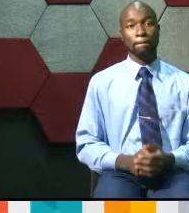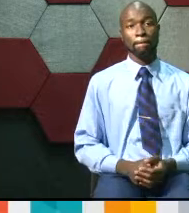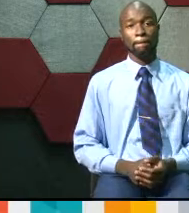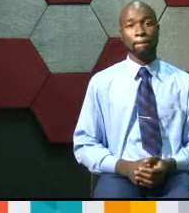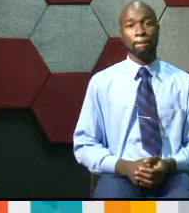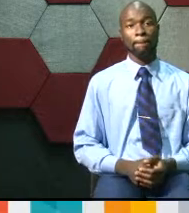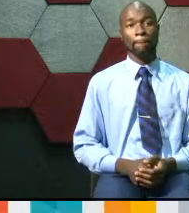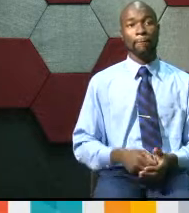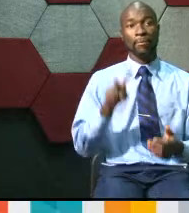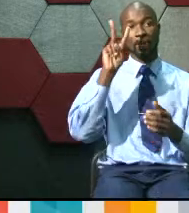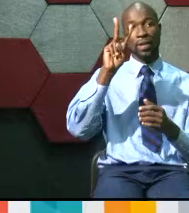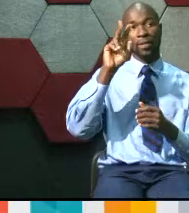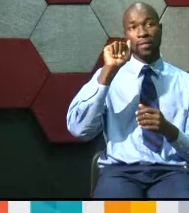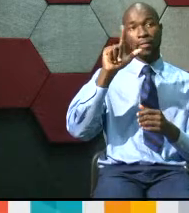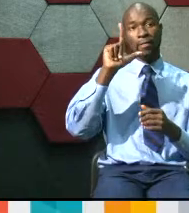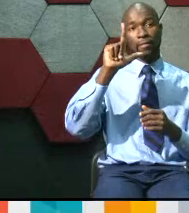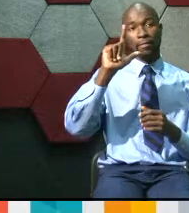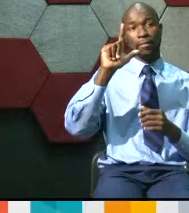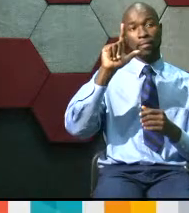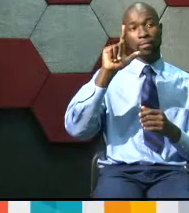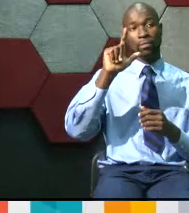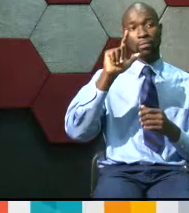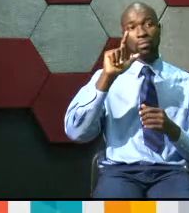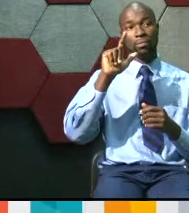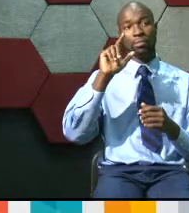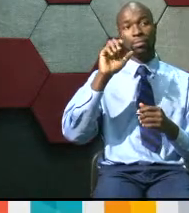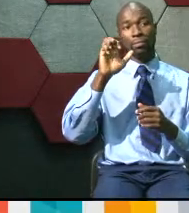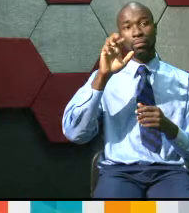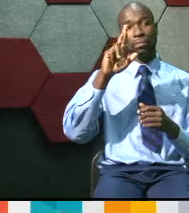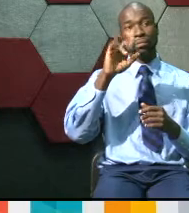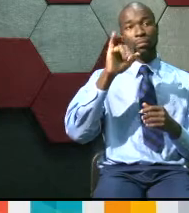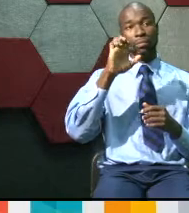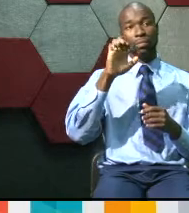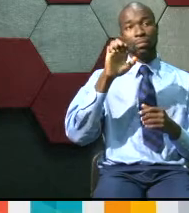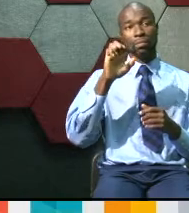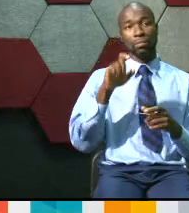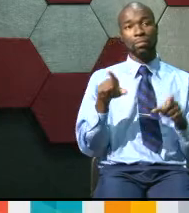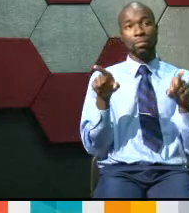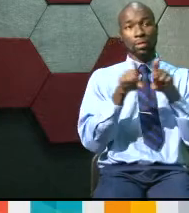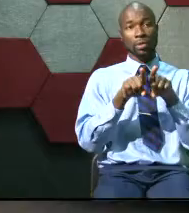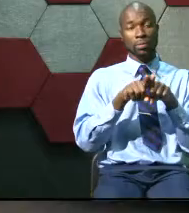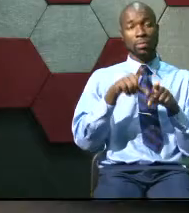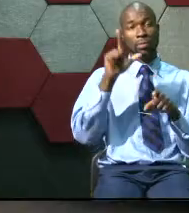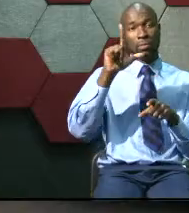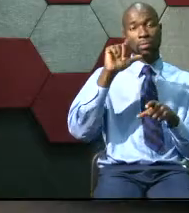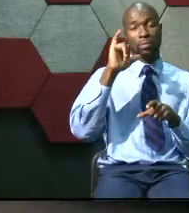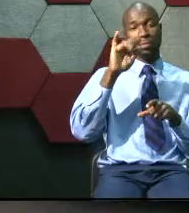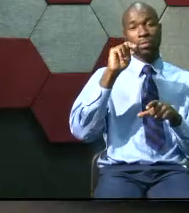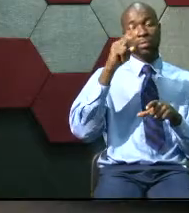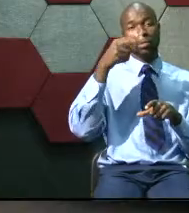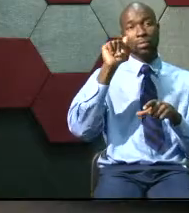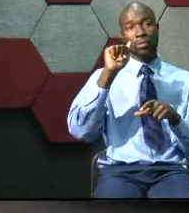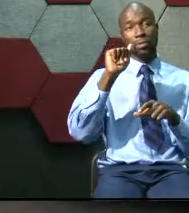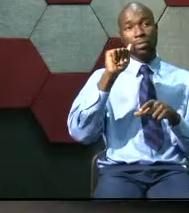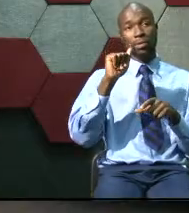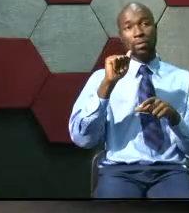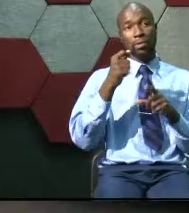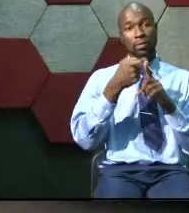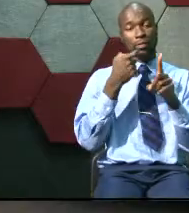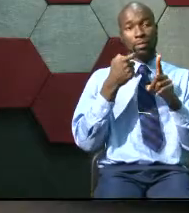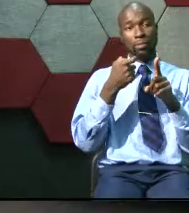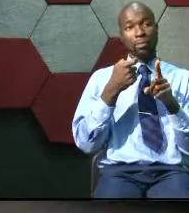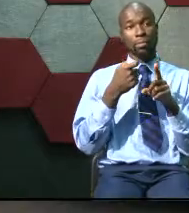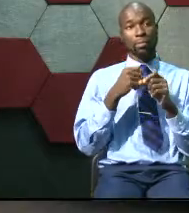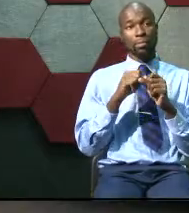are Valerie Tabu and Linda Sidoli from St. Mary's Mumias Girls High School in